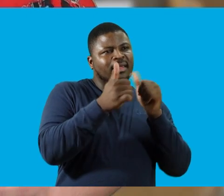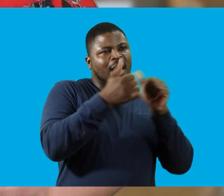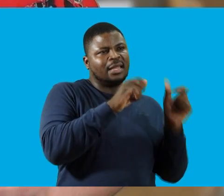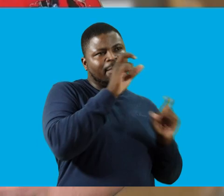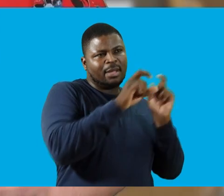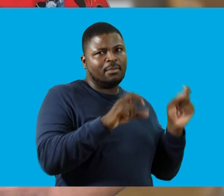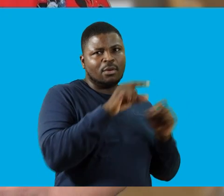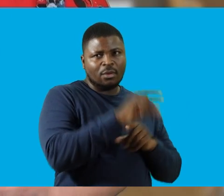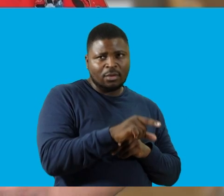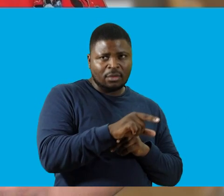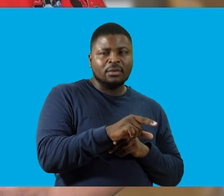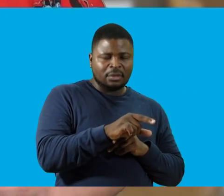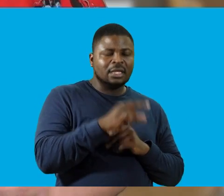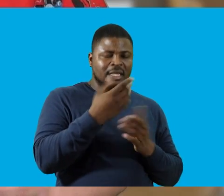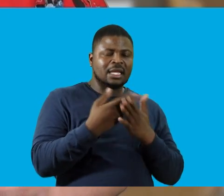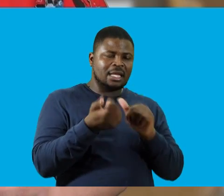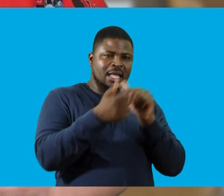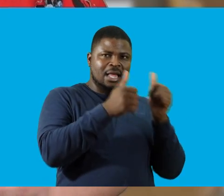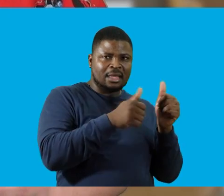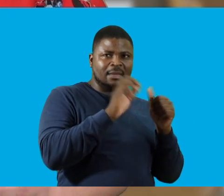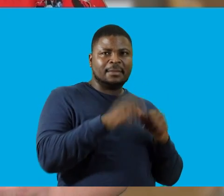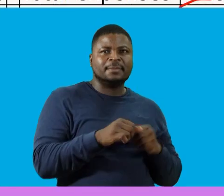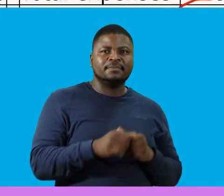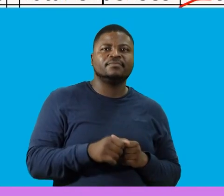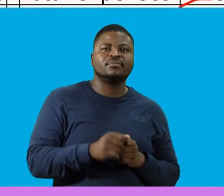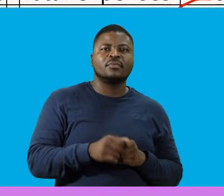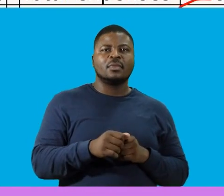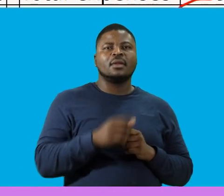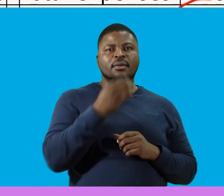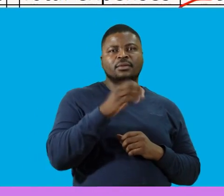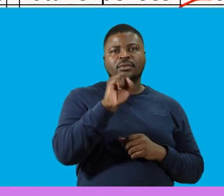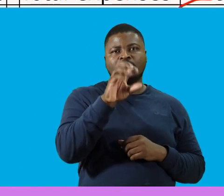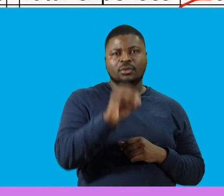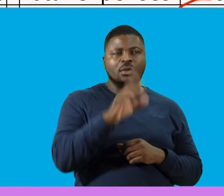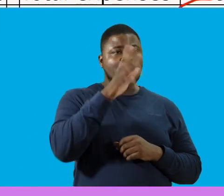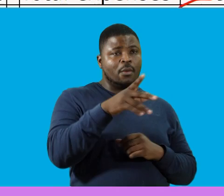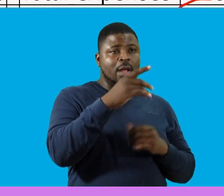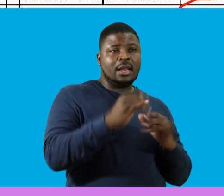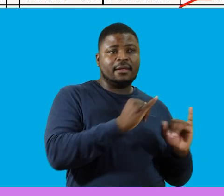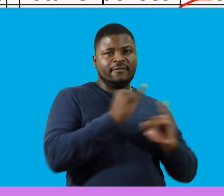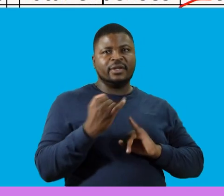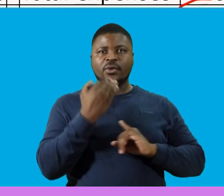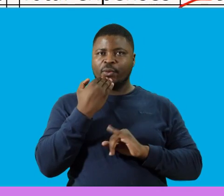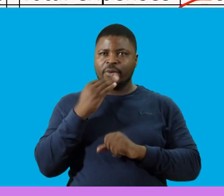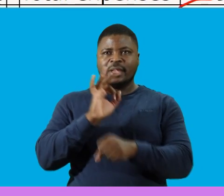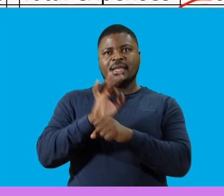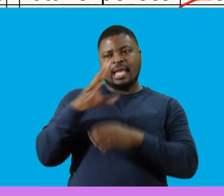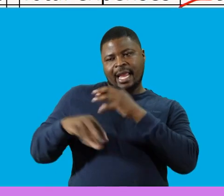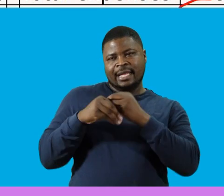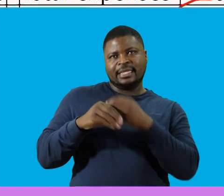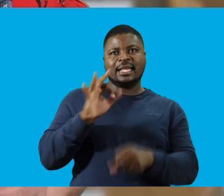allowed 75% of the food. So therefore, he will invite 13